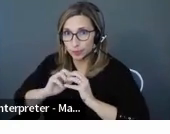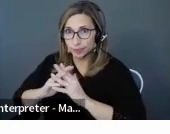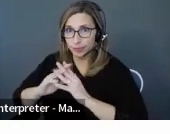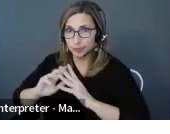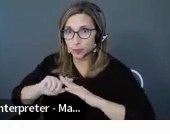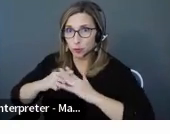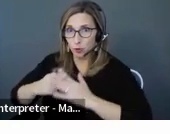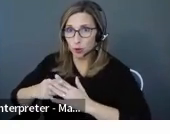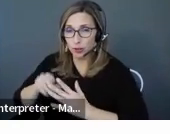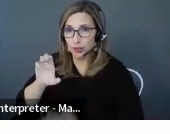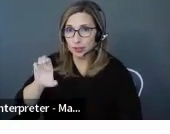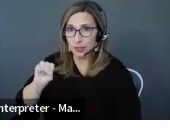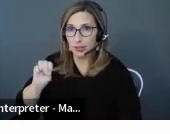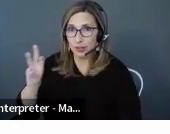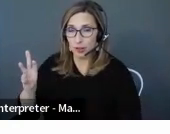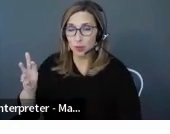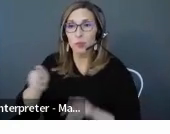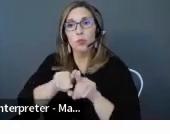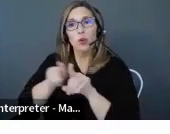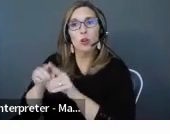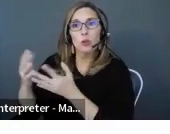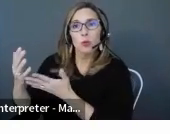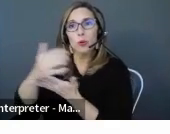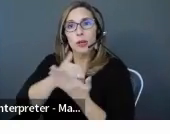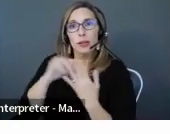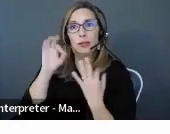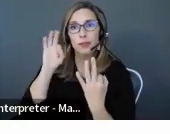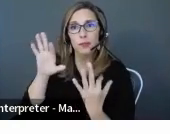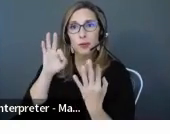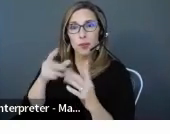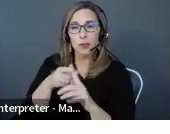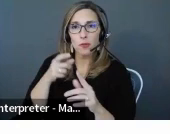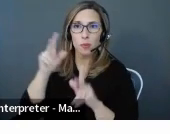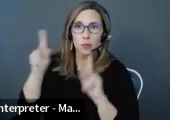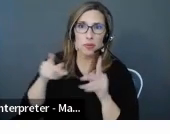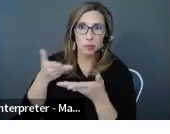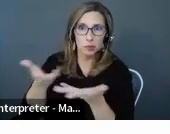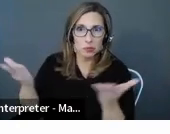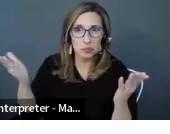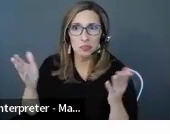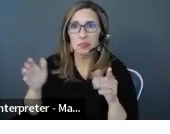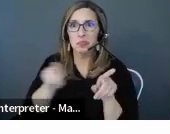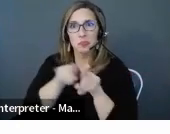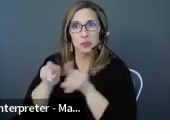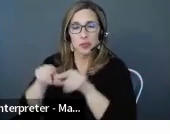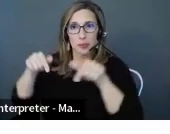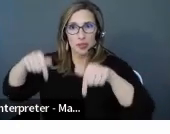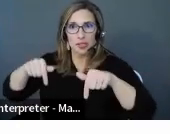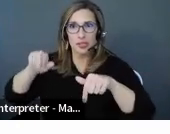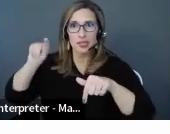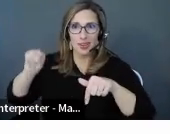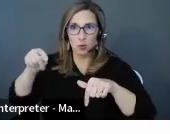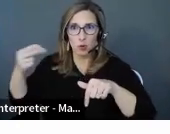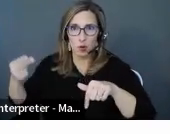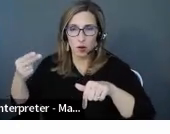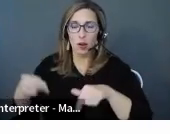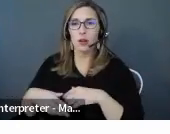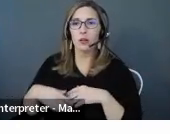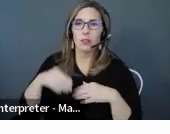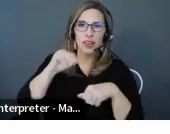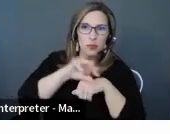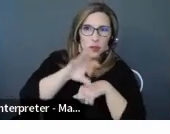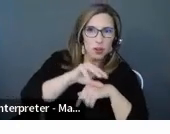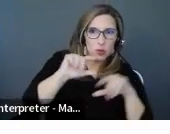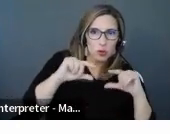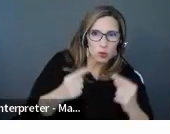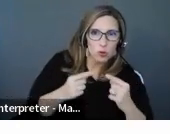as collecting feedback from stakeholders like yourselves, whether in forums like these town halls, our technical advisory group, or through